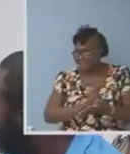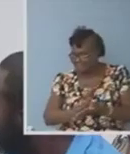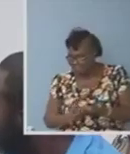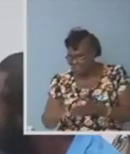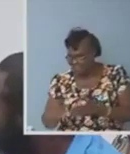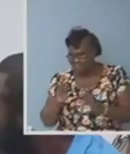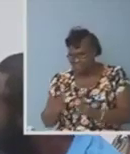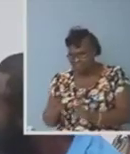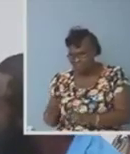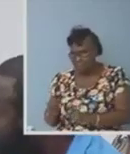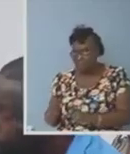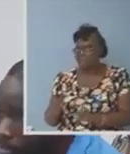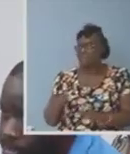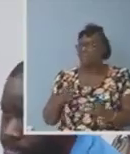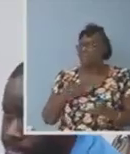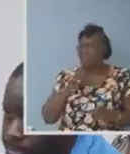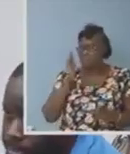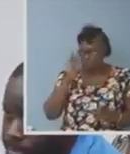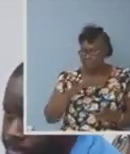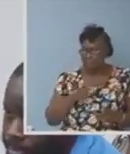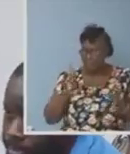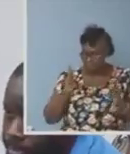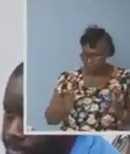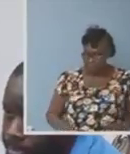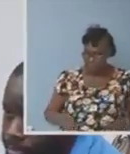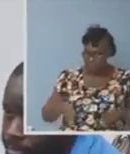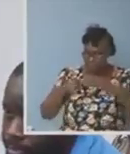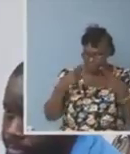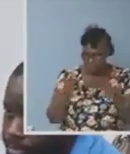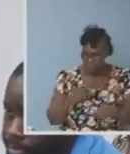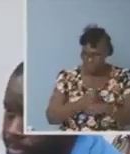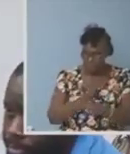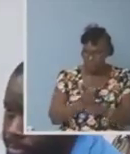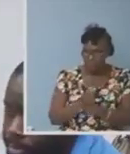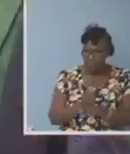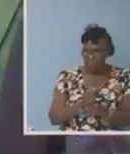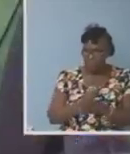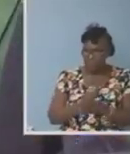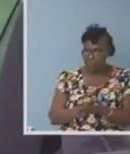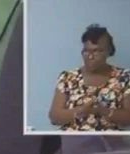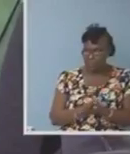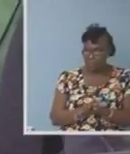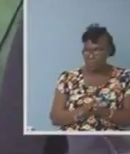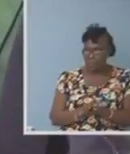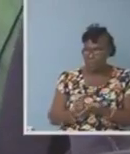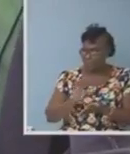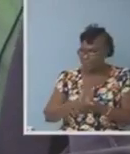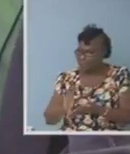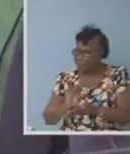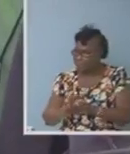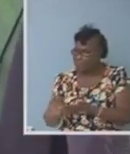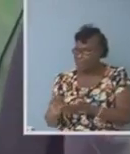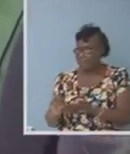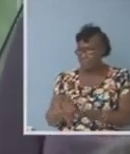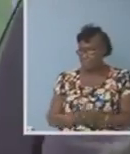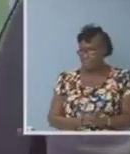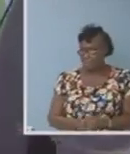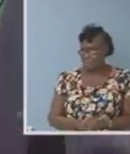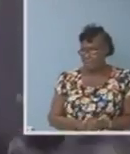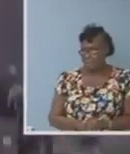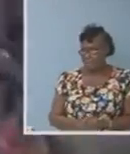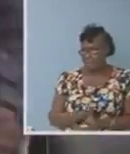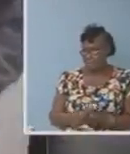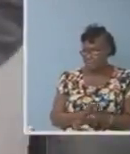to inspect to ensure that these schools are properly sanitized? Well, at the various schools we have janitorial